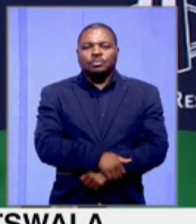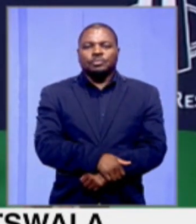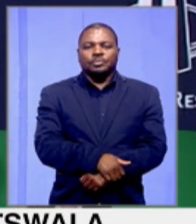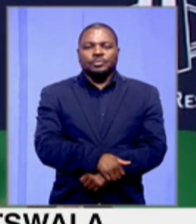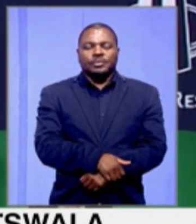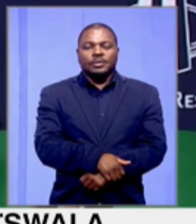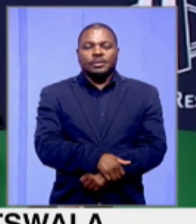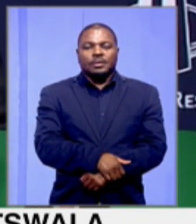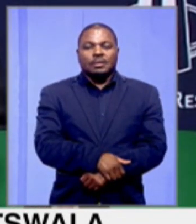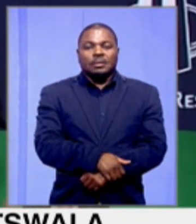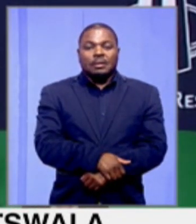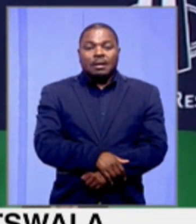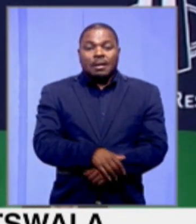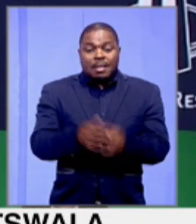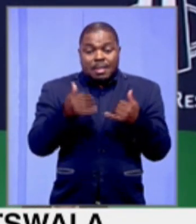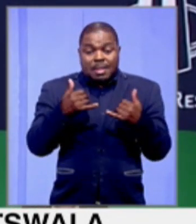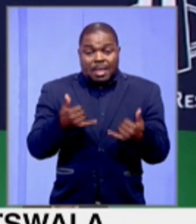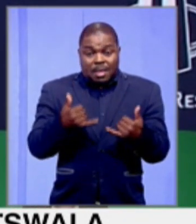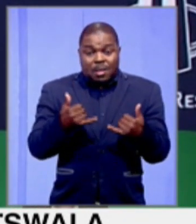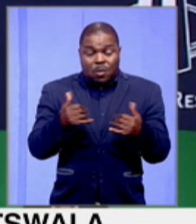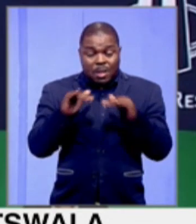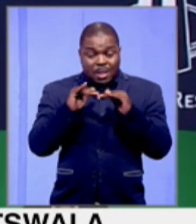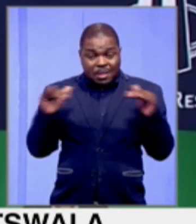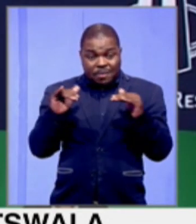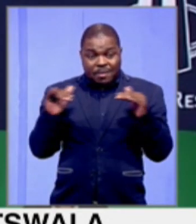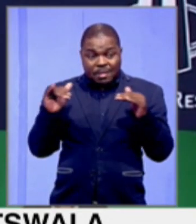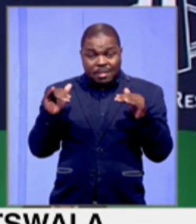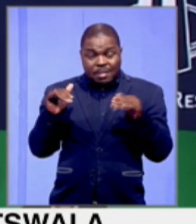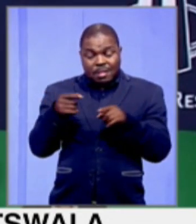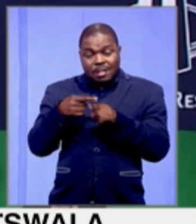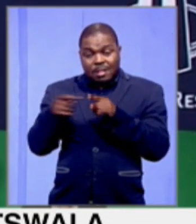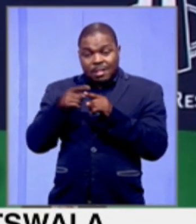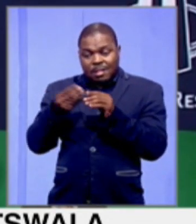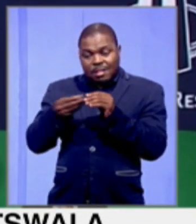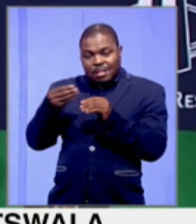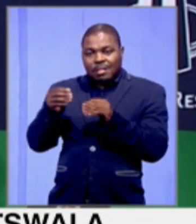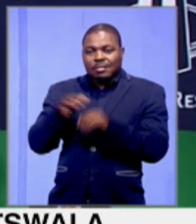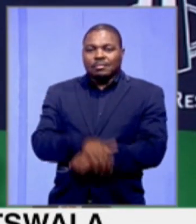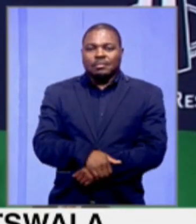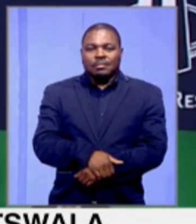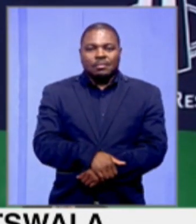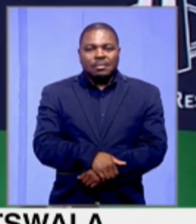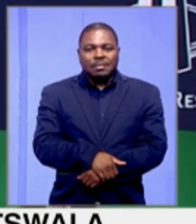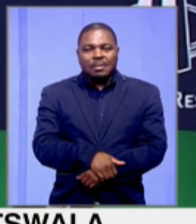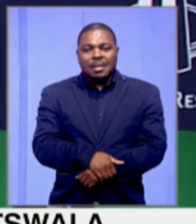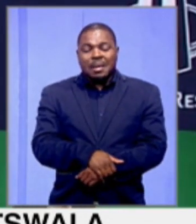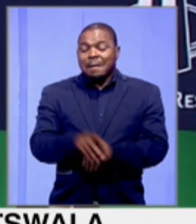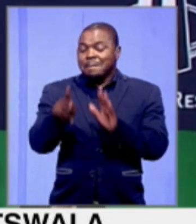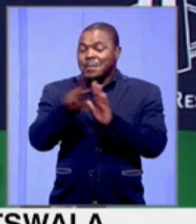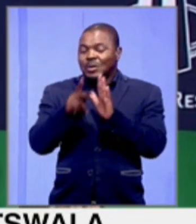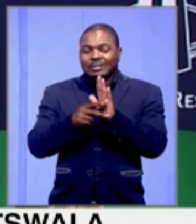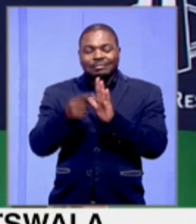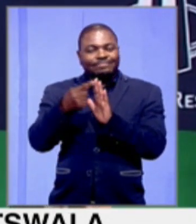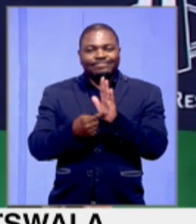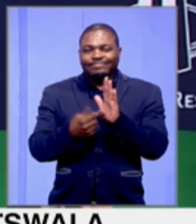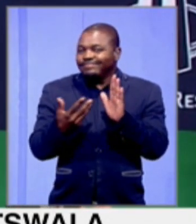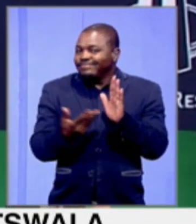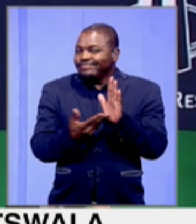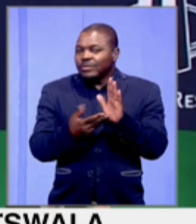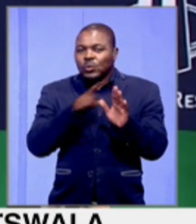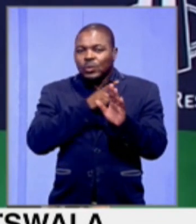At the current repurchase rate level, policy is restrictive, consistent